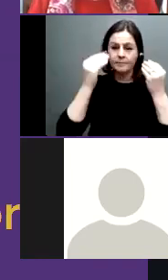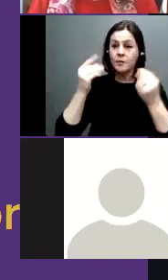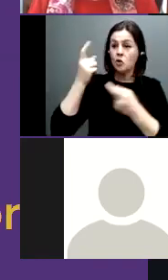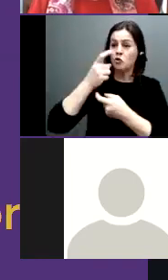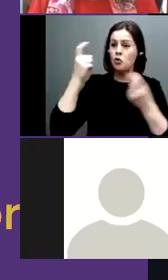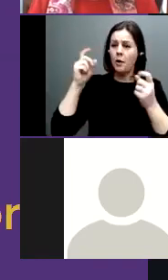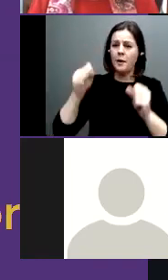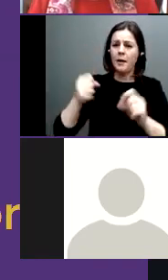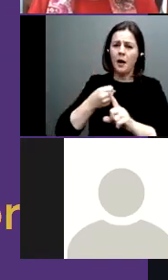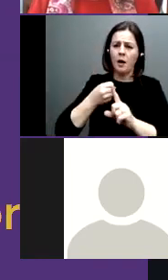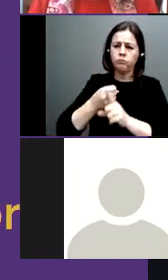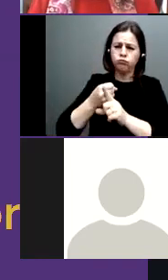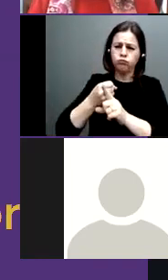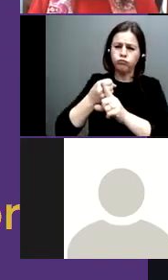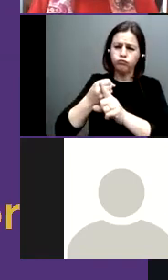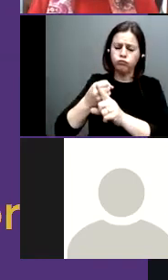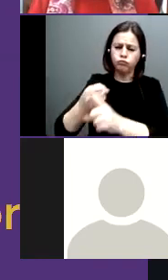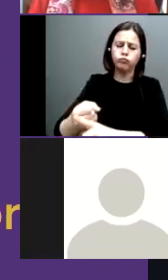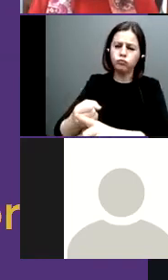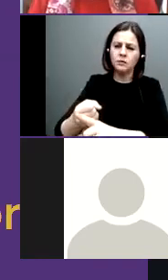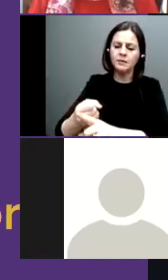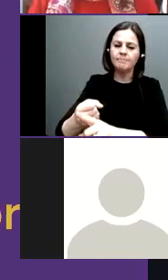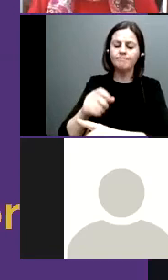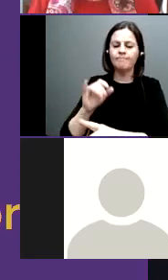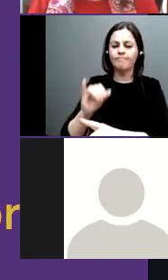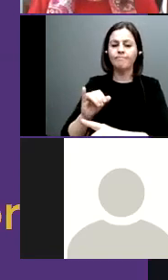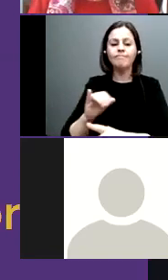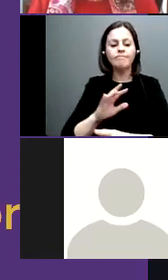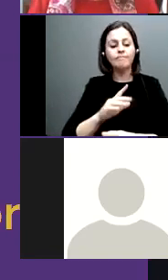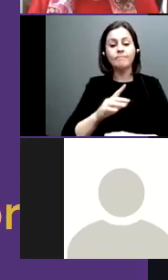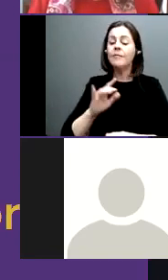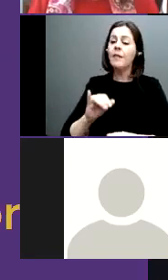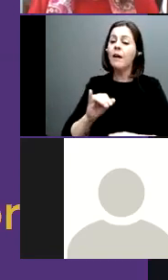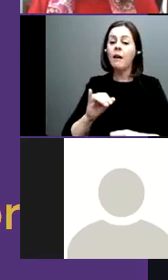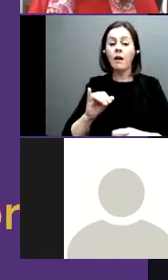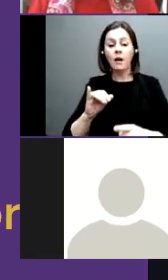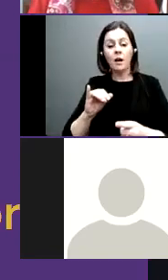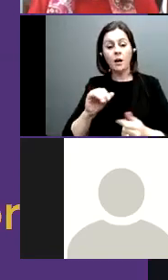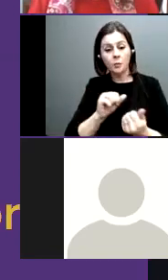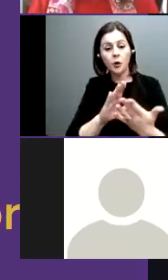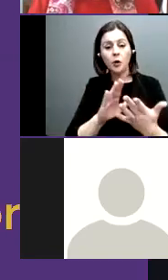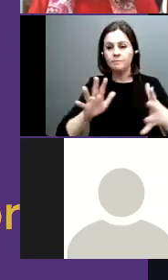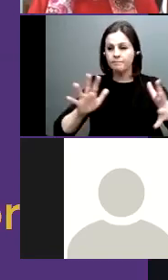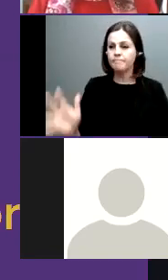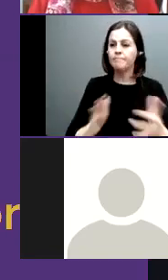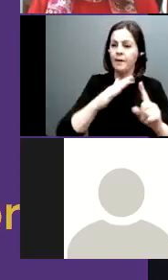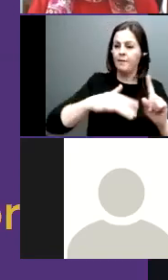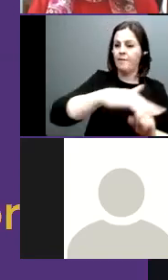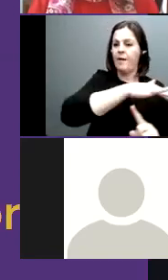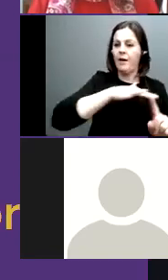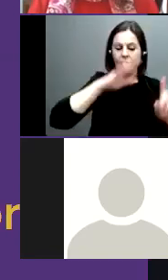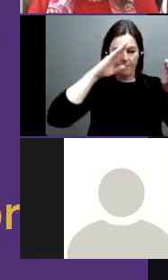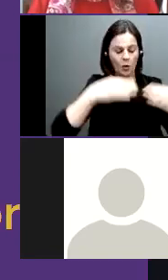trauma and promotes environments of healing and recovery, rather